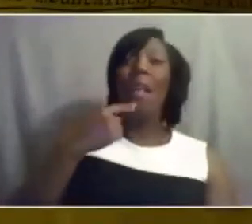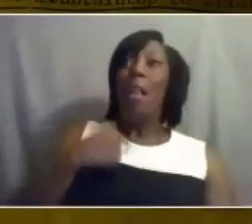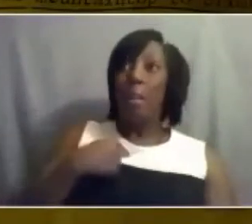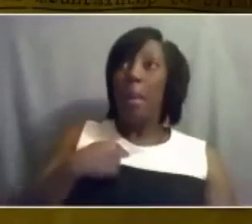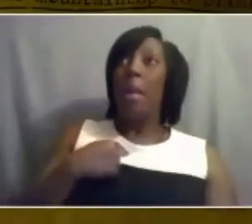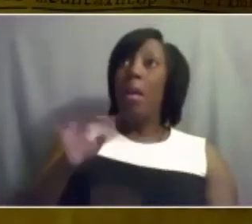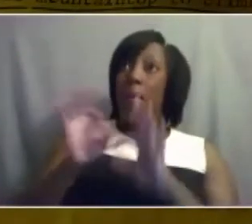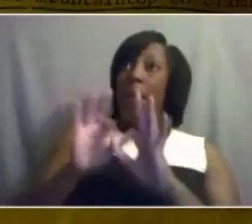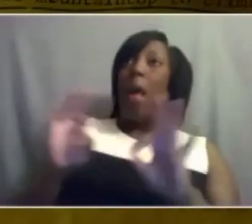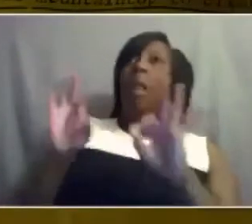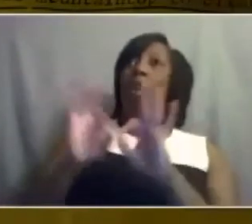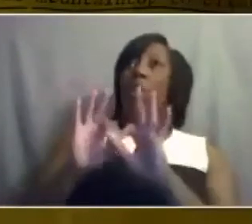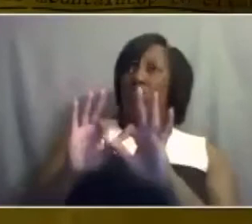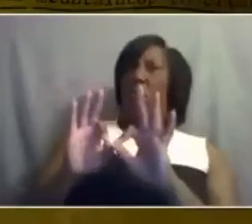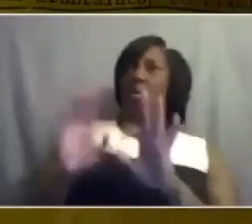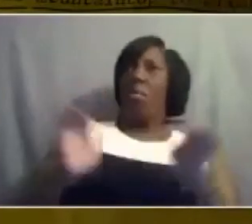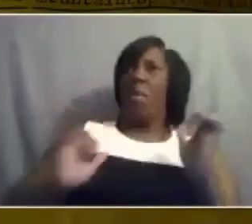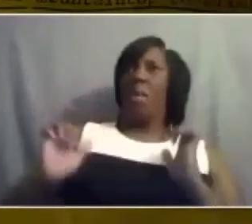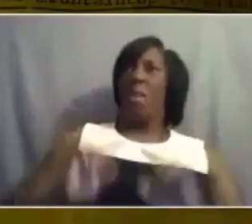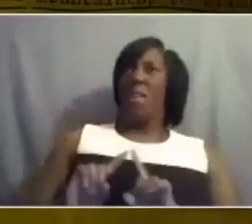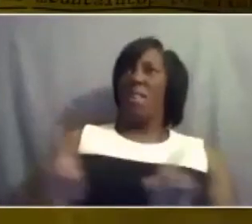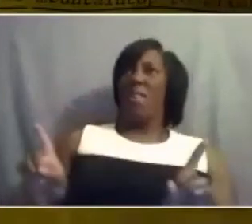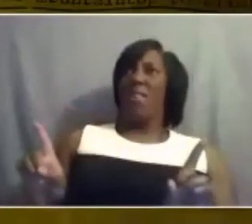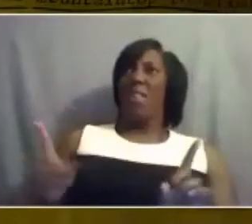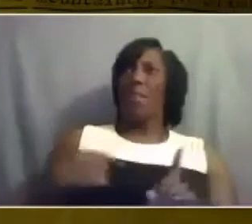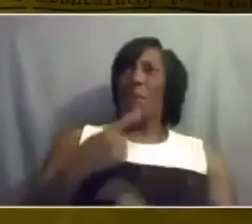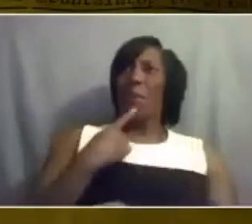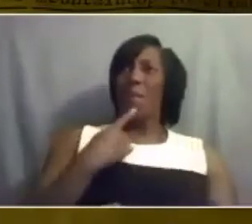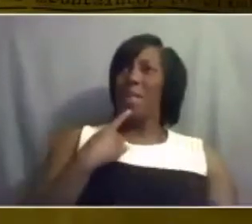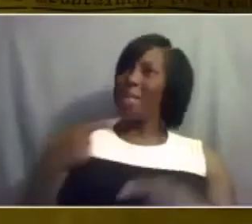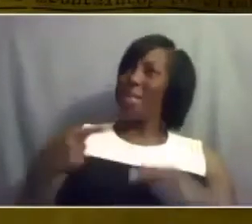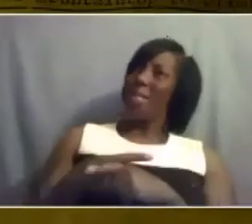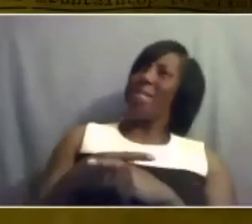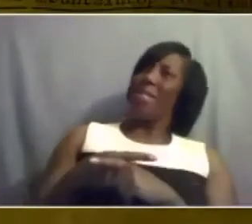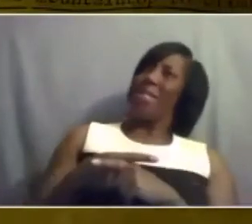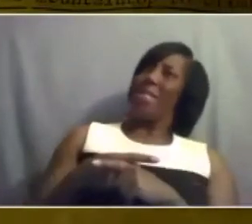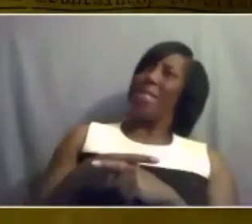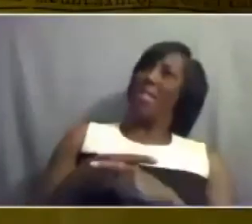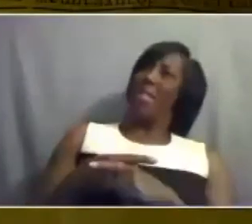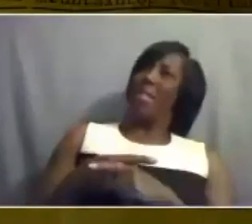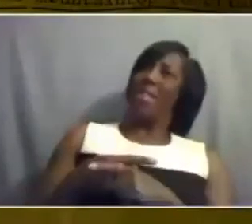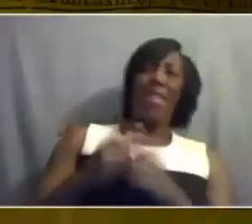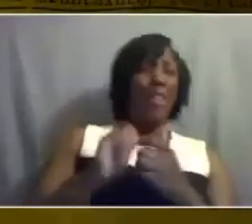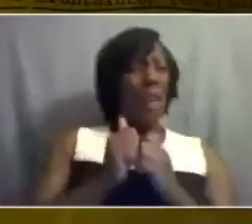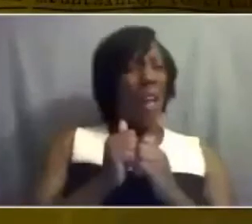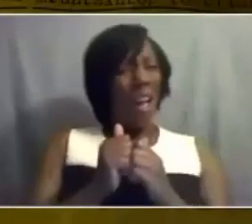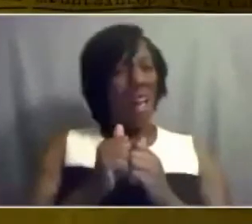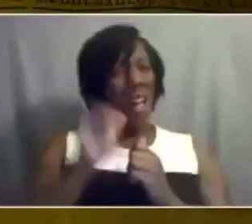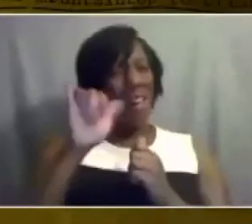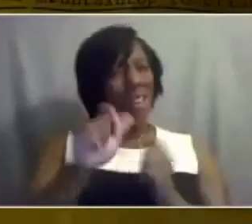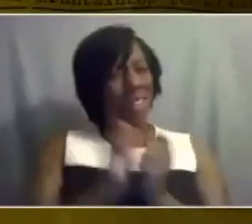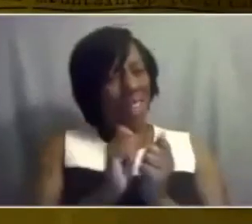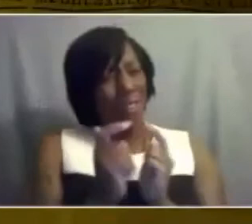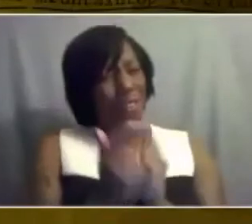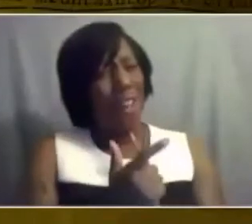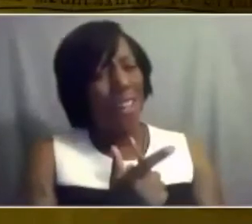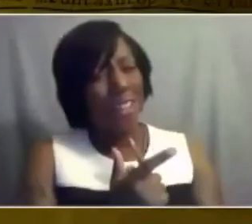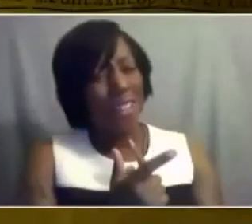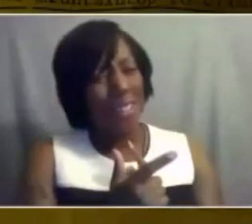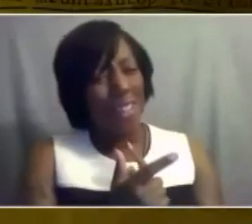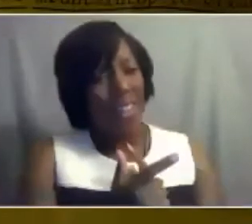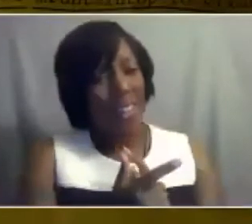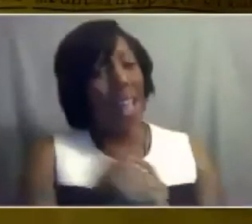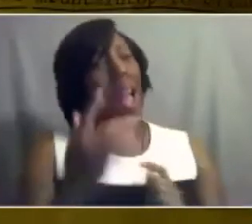do something different, right? And so how then do we translate that? Because I feel like we're trying to get organizations, we're trying to